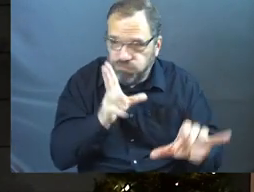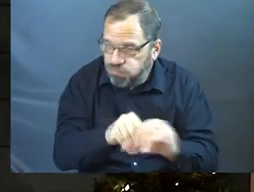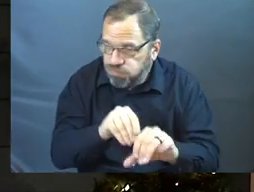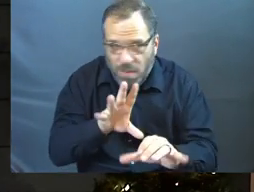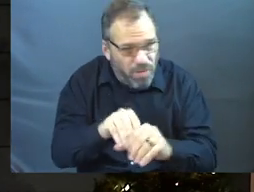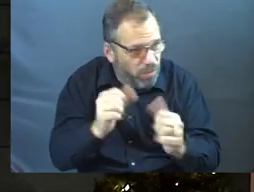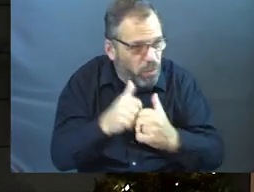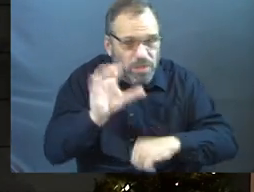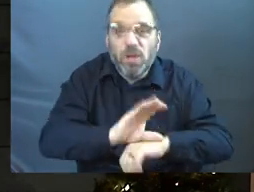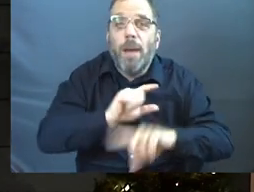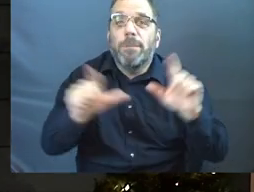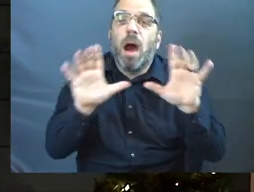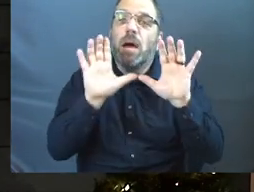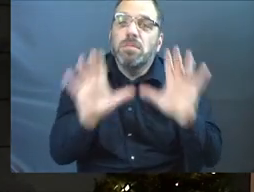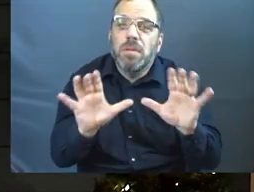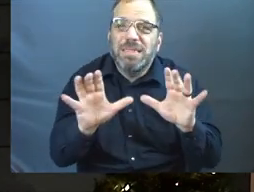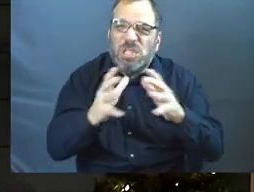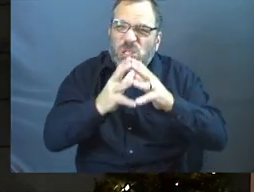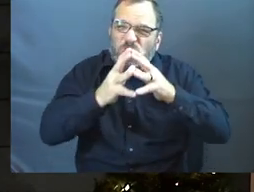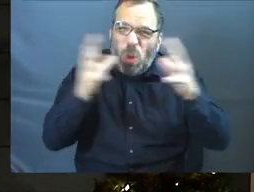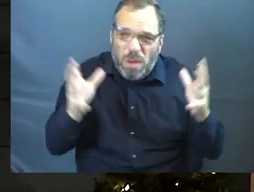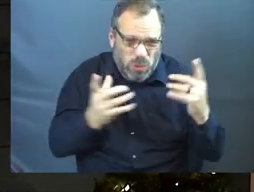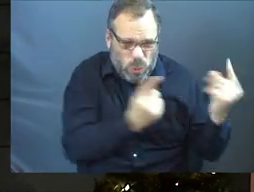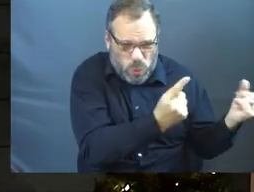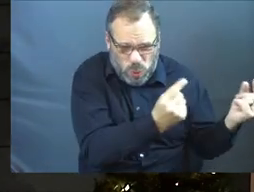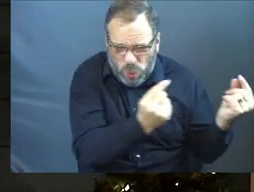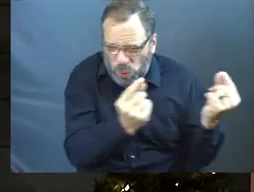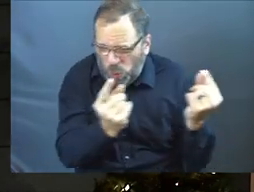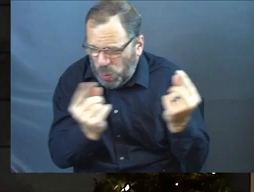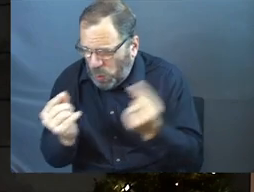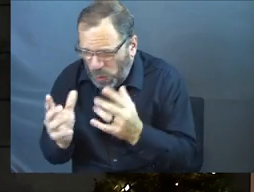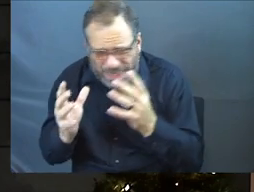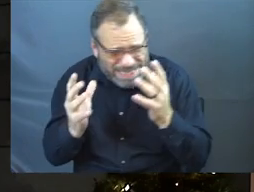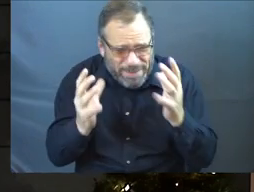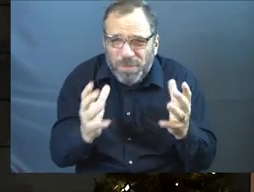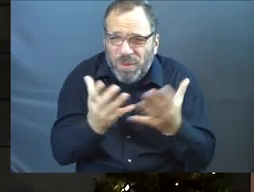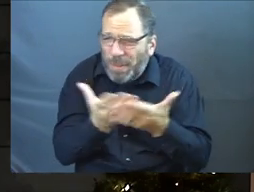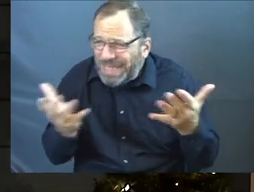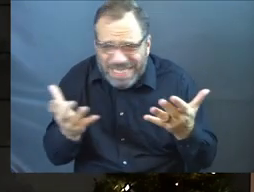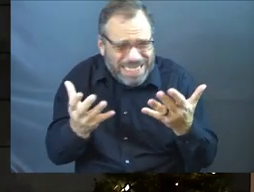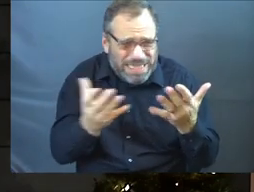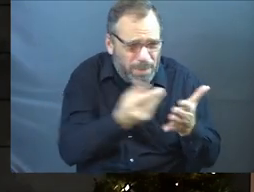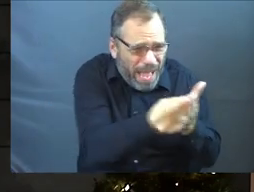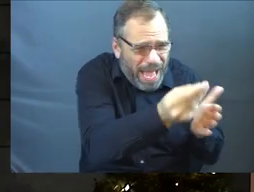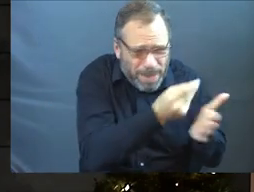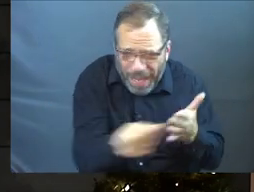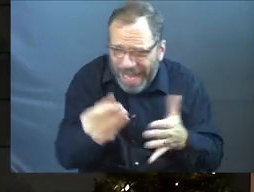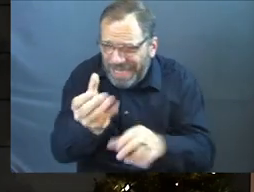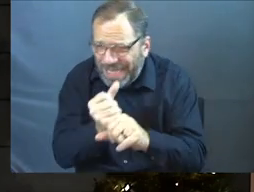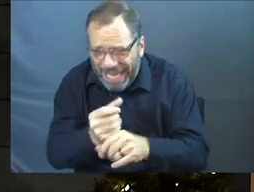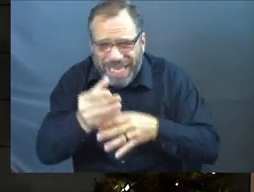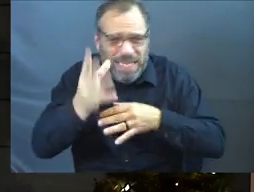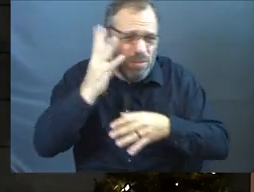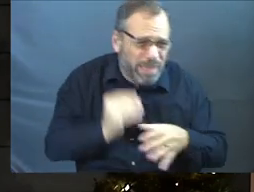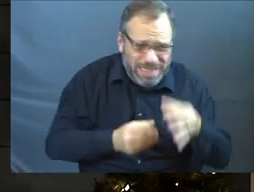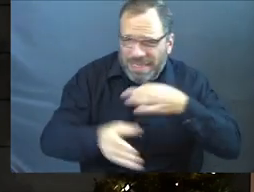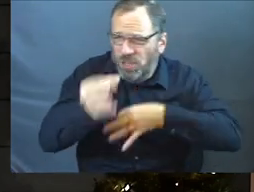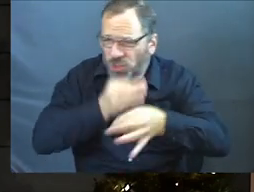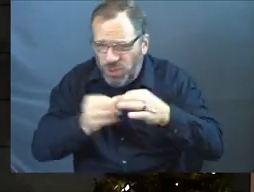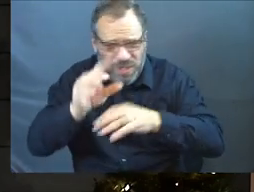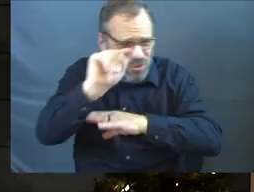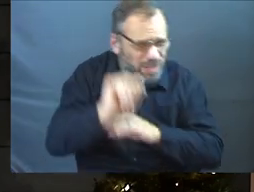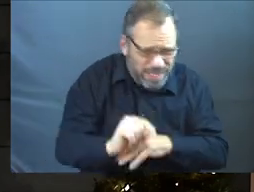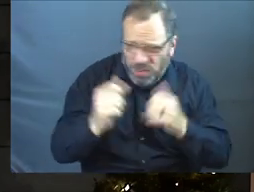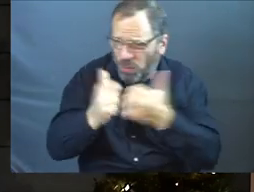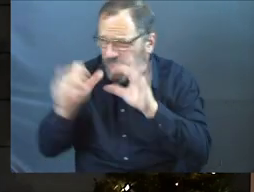doing all this stuff, but there's so much stuff to do. Amen? There's so many things to do. There's so much stuff to buy, to get, to experience, all the